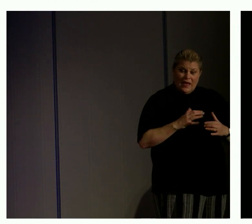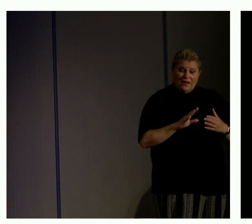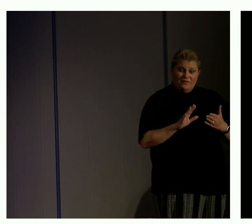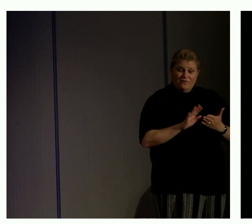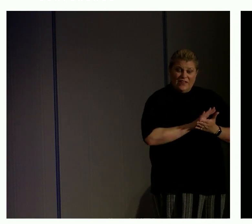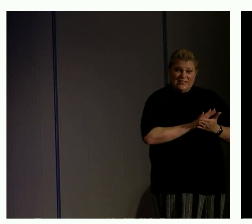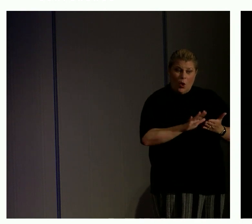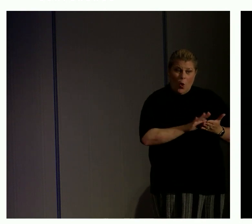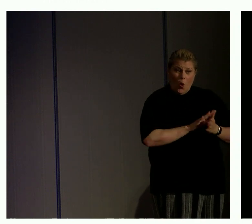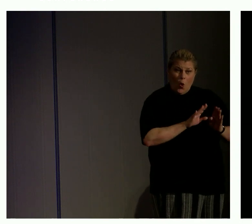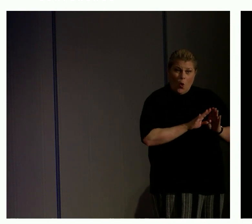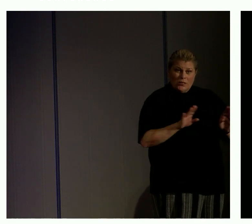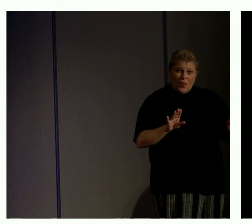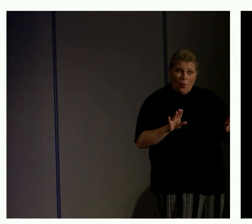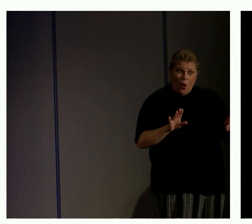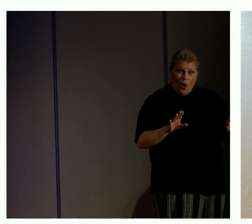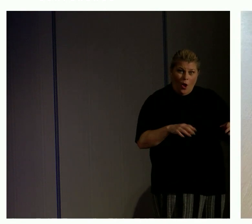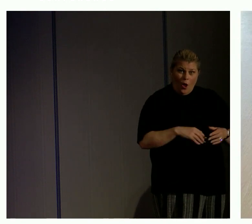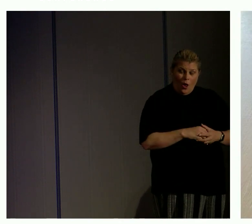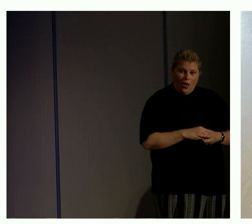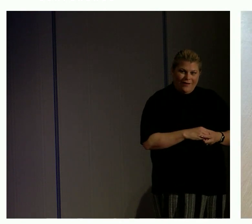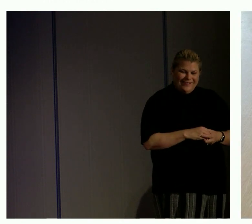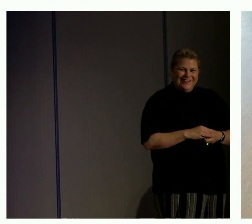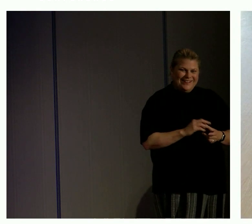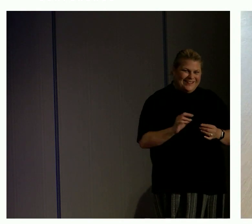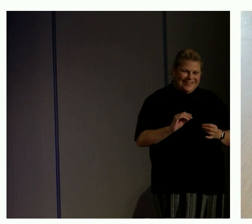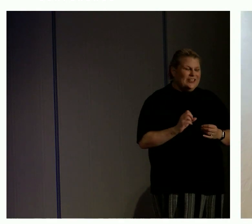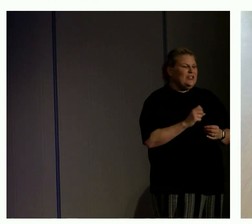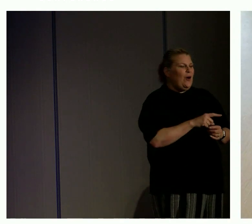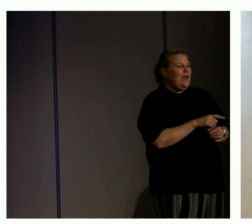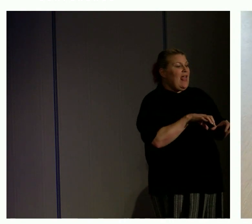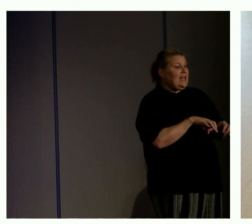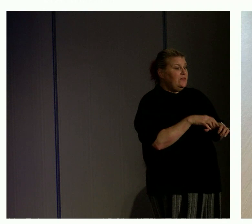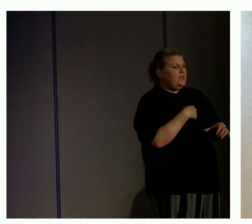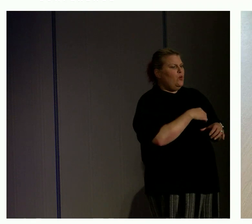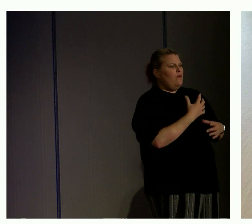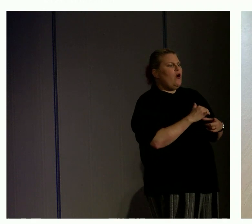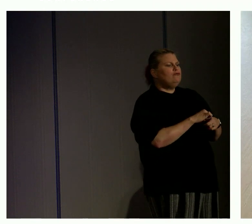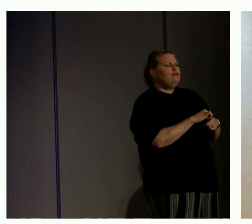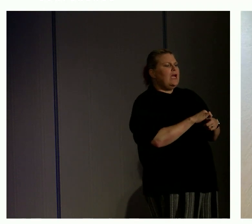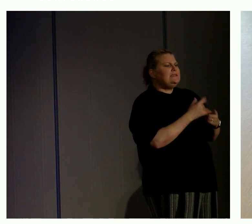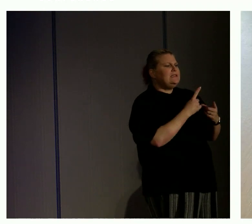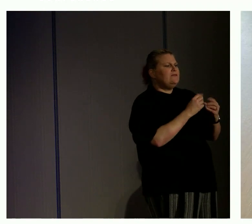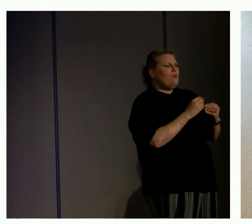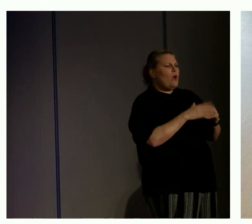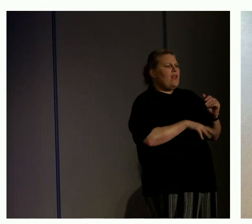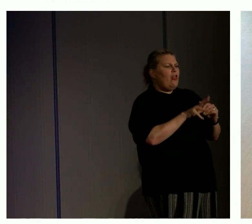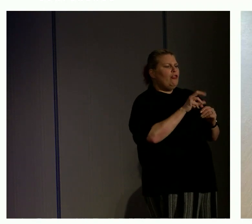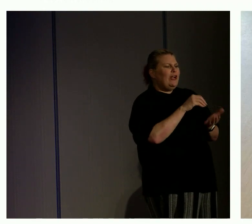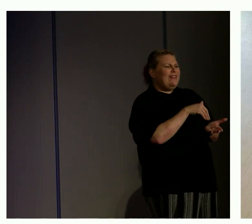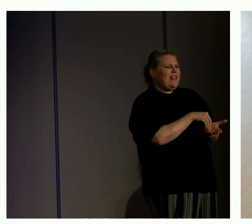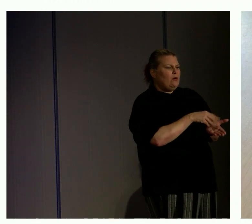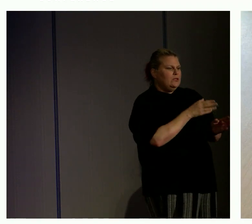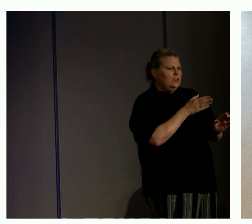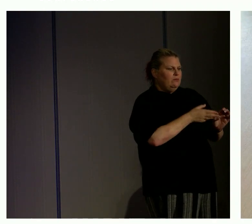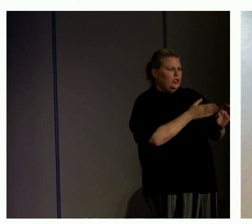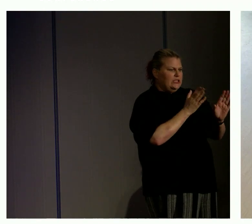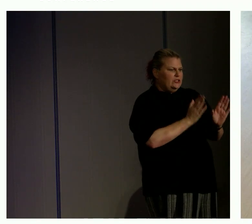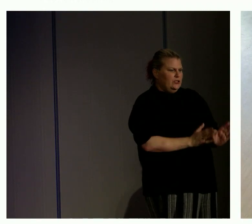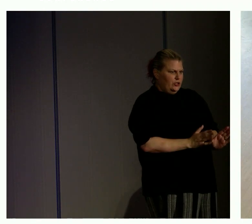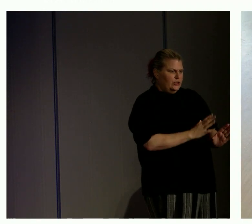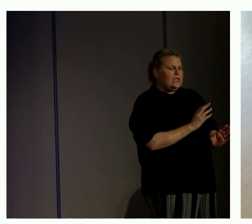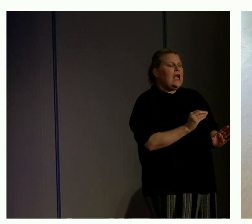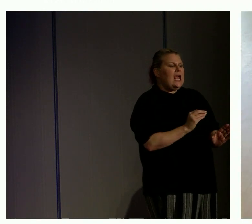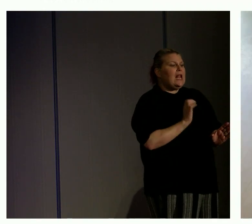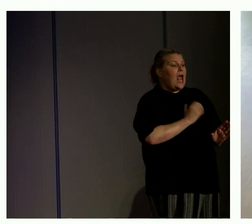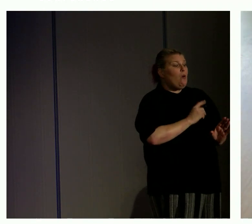it. Oh, I think there's some more Collectively, holes in we already train successfully more than 30,000 practitioners, and